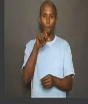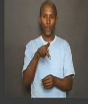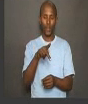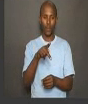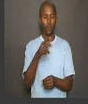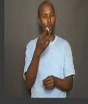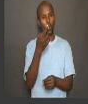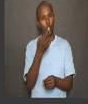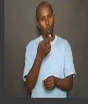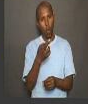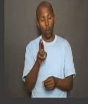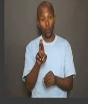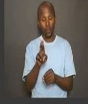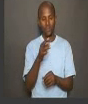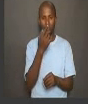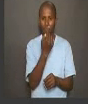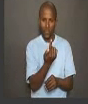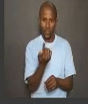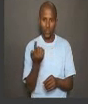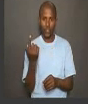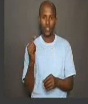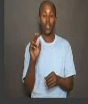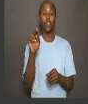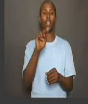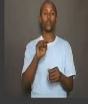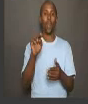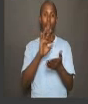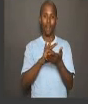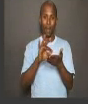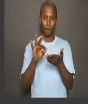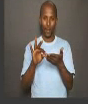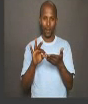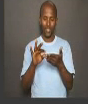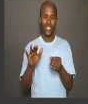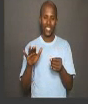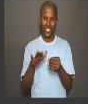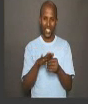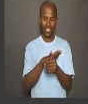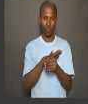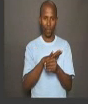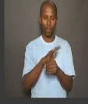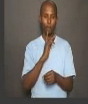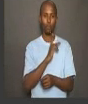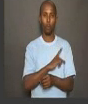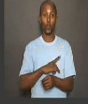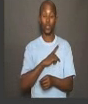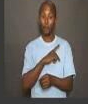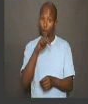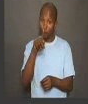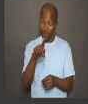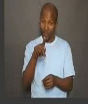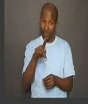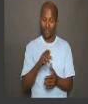P, or each natural number satisfies